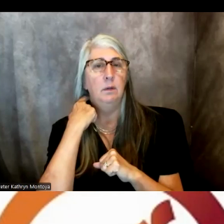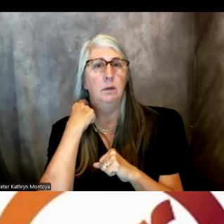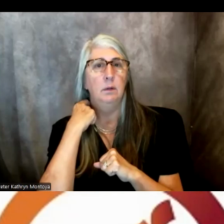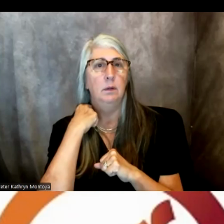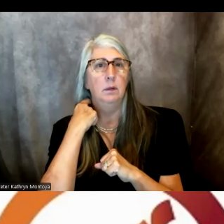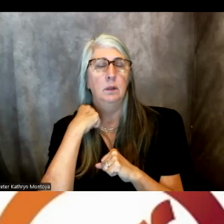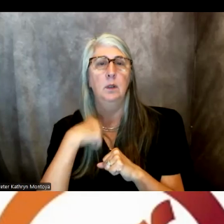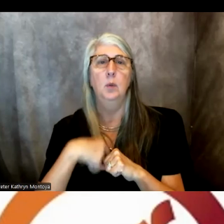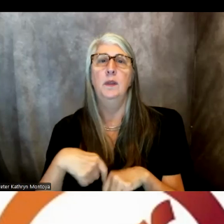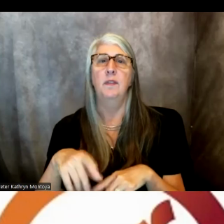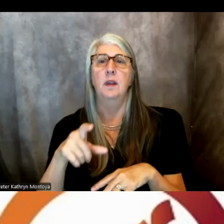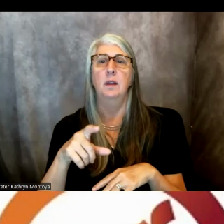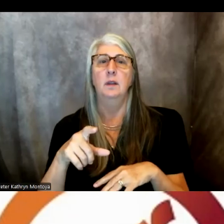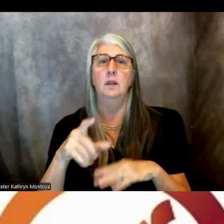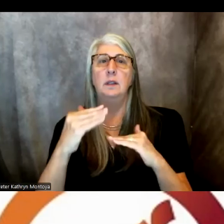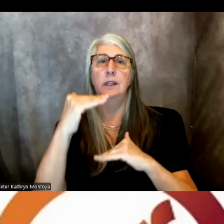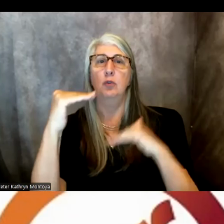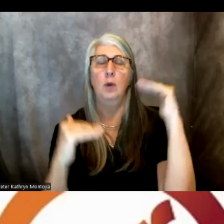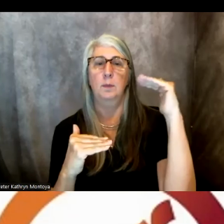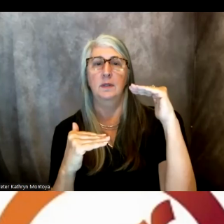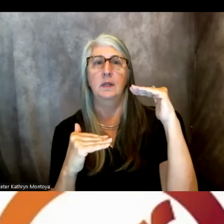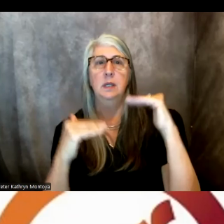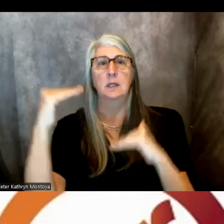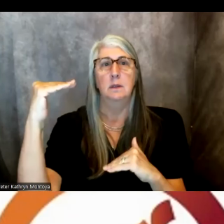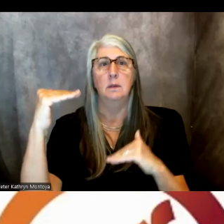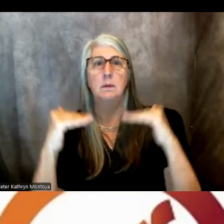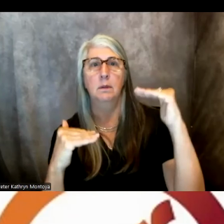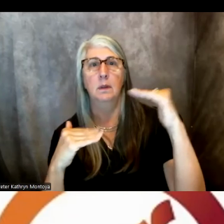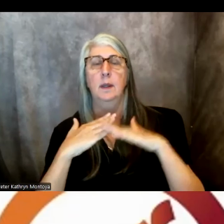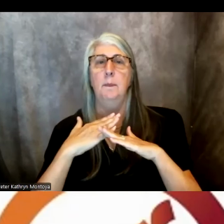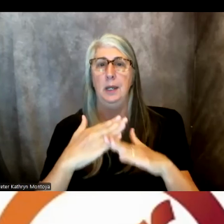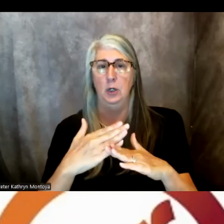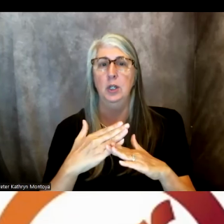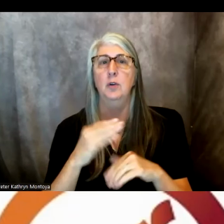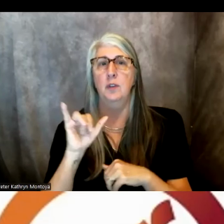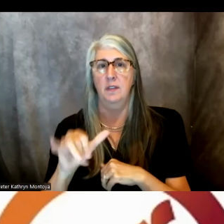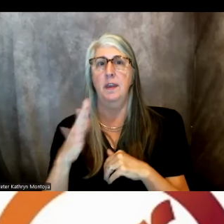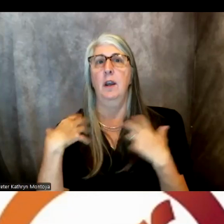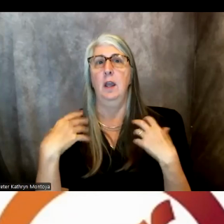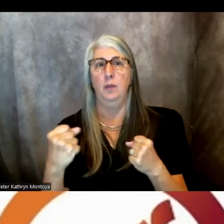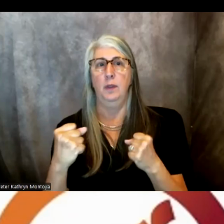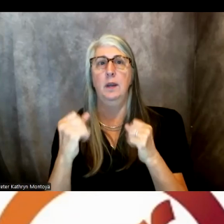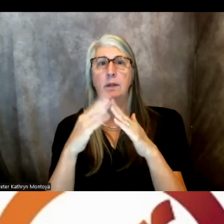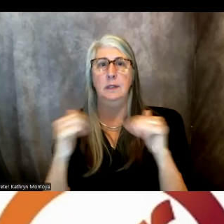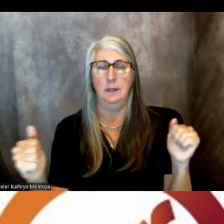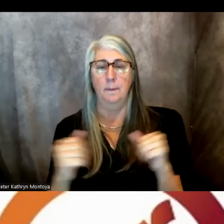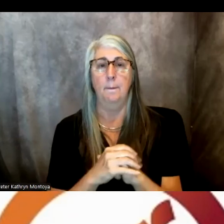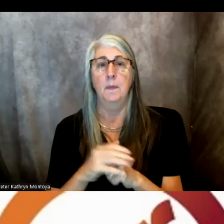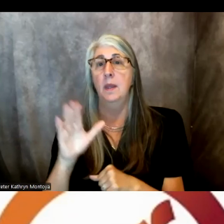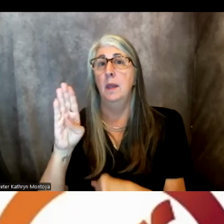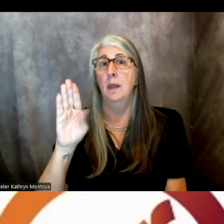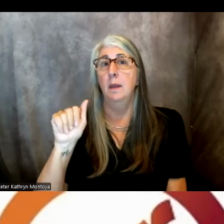that really do hinder their crisis care delivery. Bangladesh was completely the opposite. They have